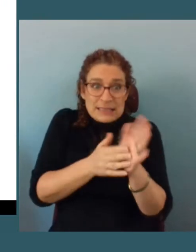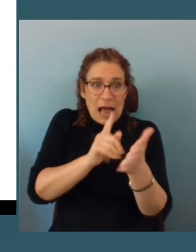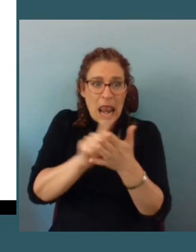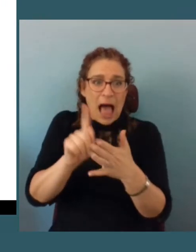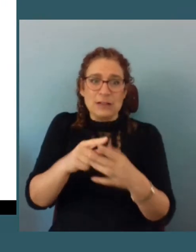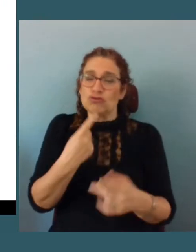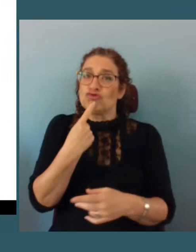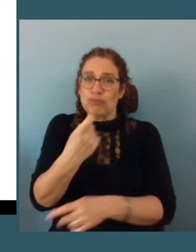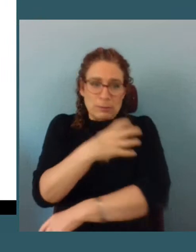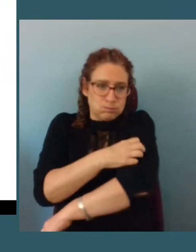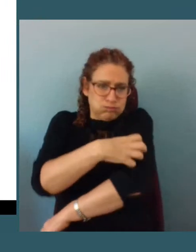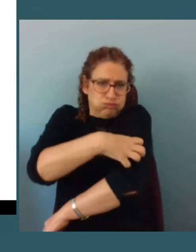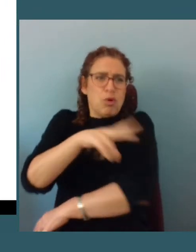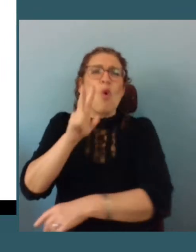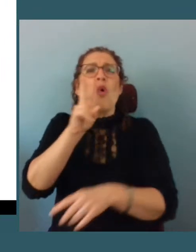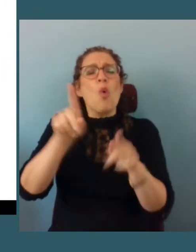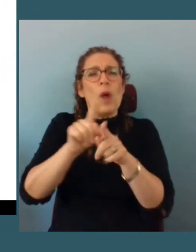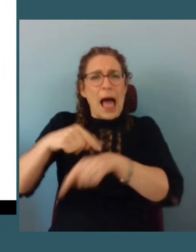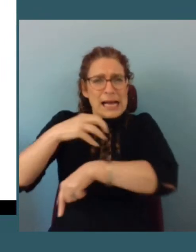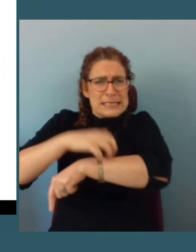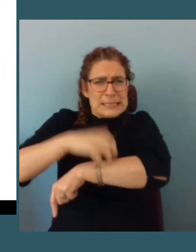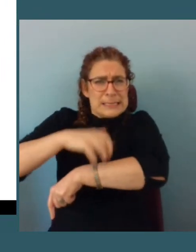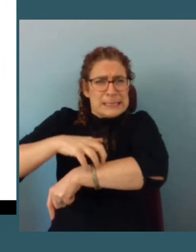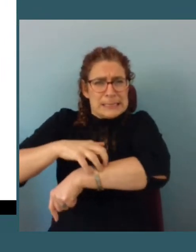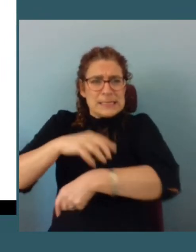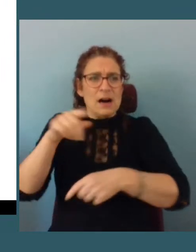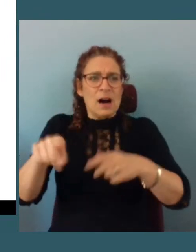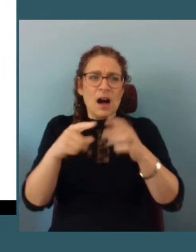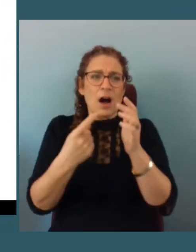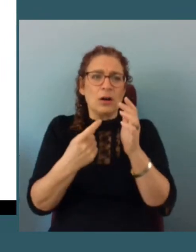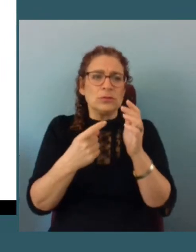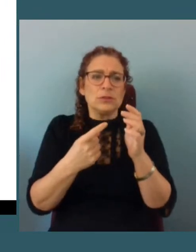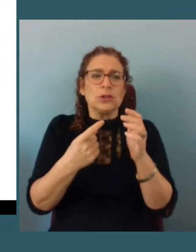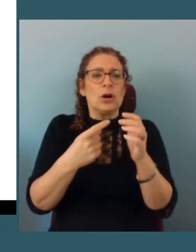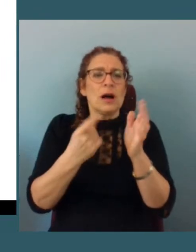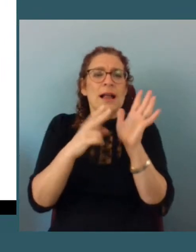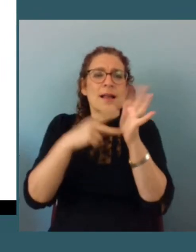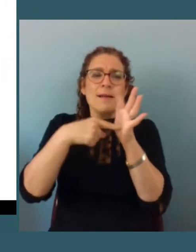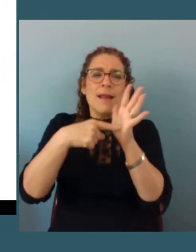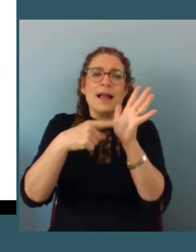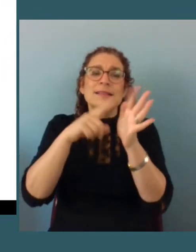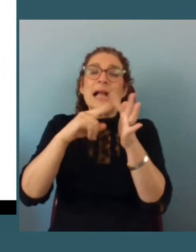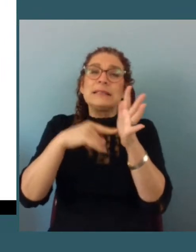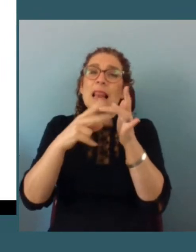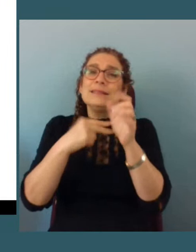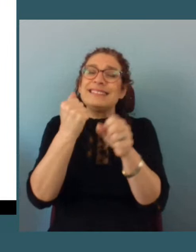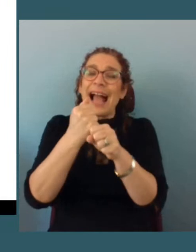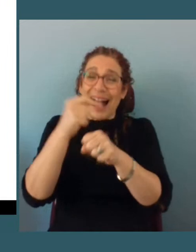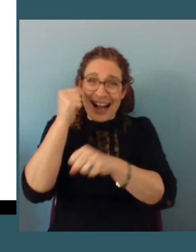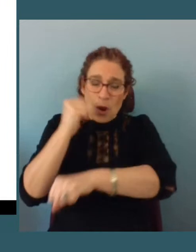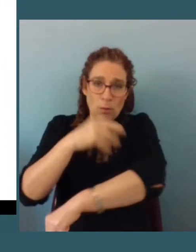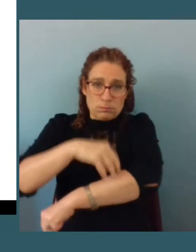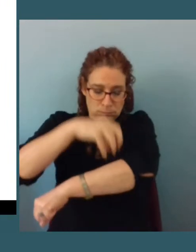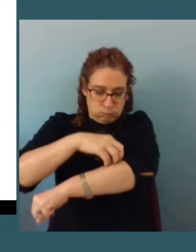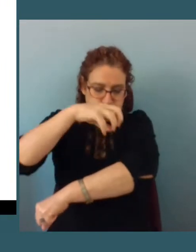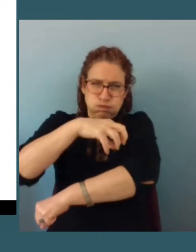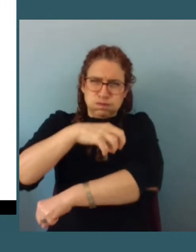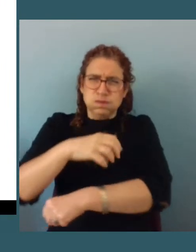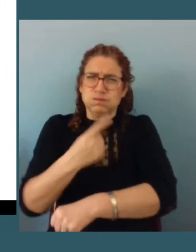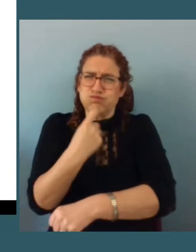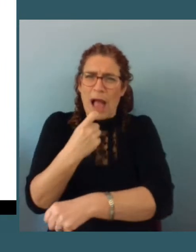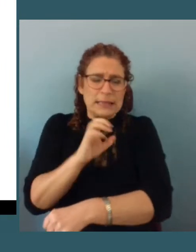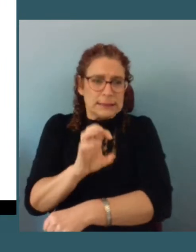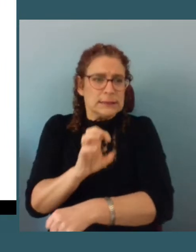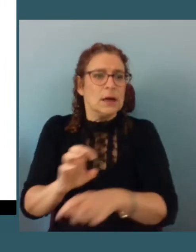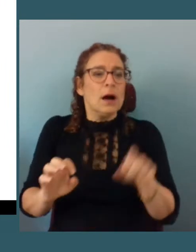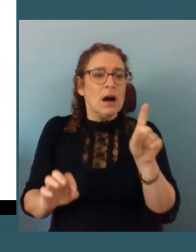nettle sting rash, so it looks like hives, raised white areas, and it's itchy. He's irritated. He vomits, and 1 week